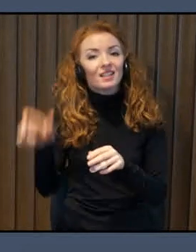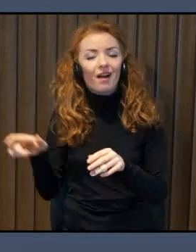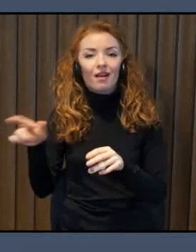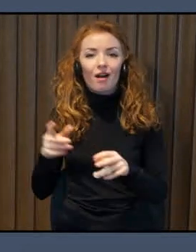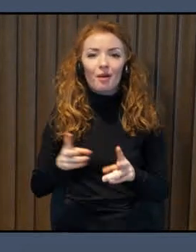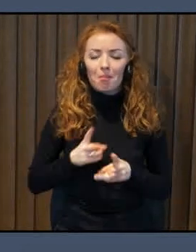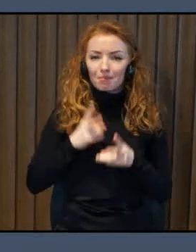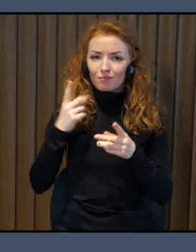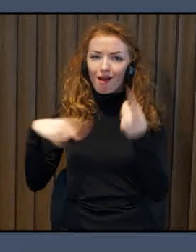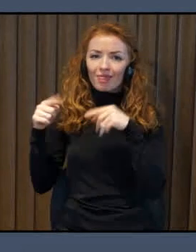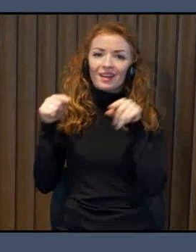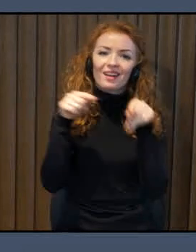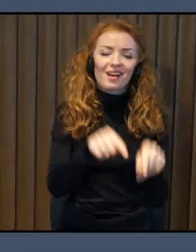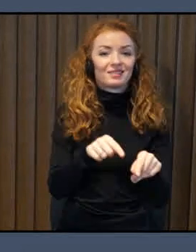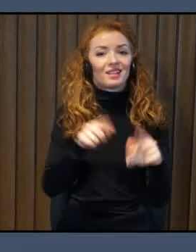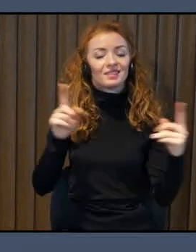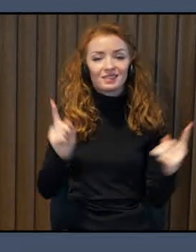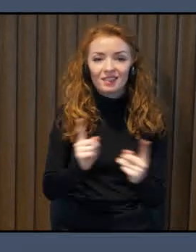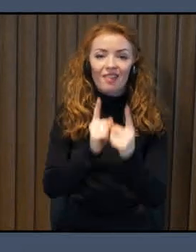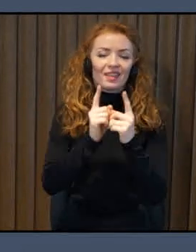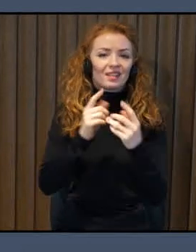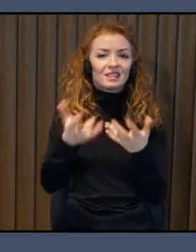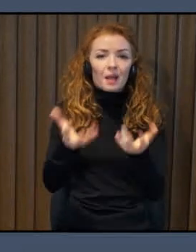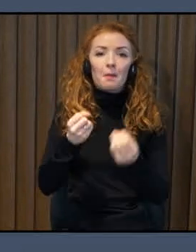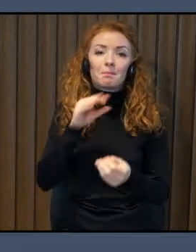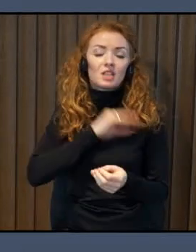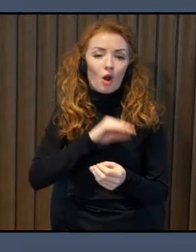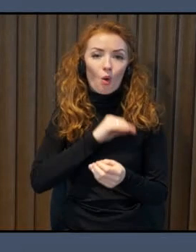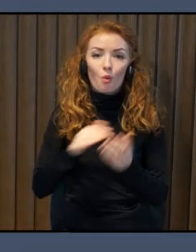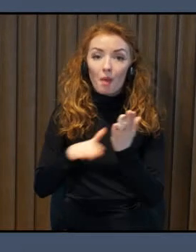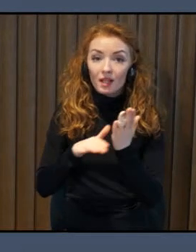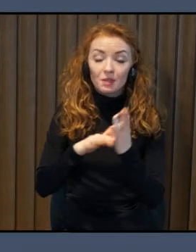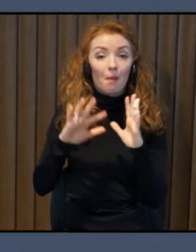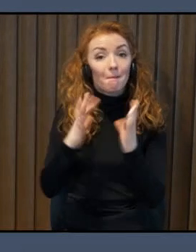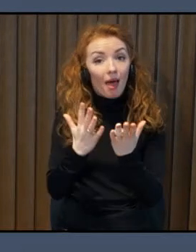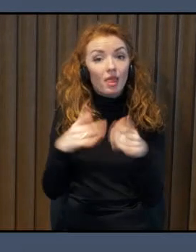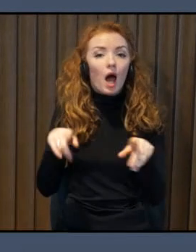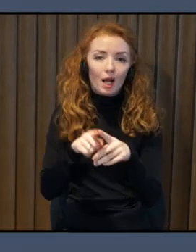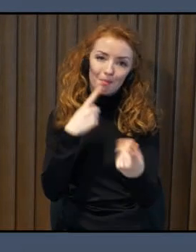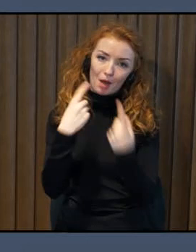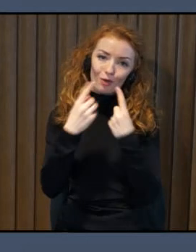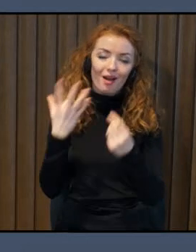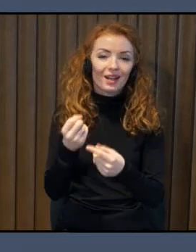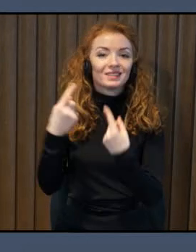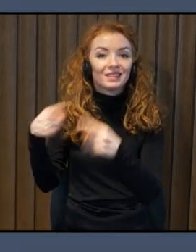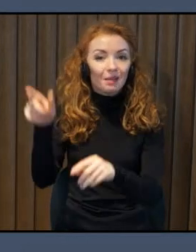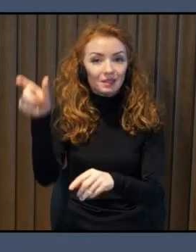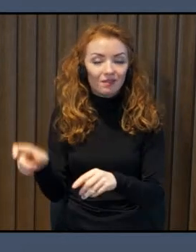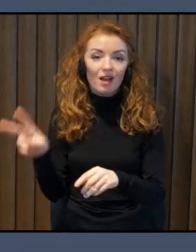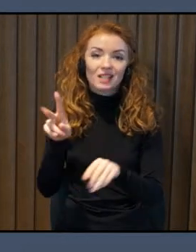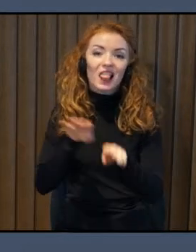involved, and they created centers for people to return, to meet, to receive psychological support